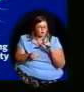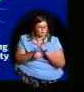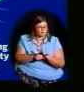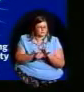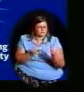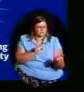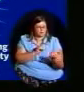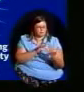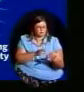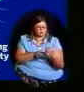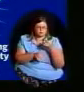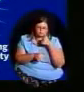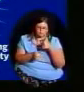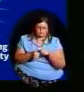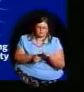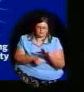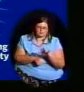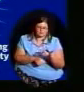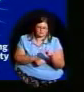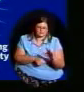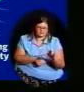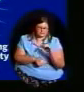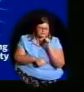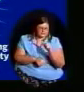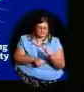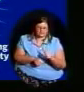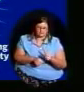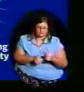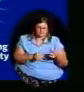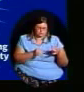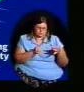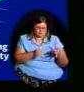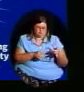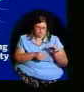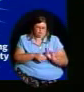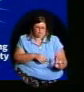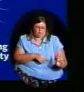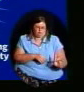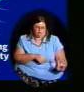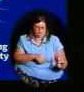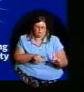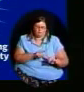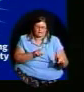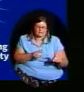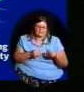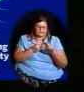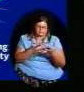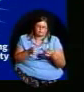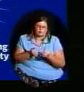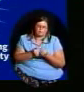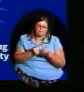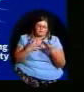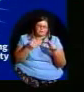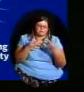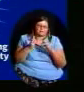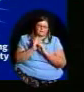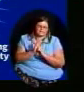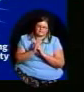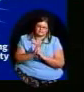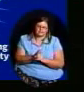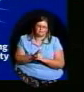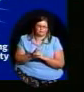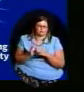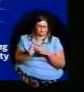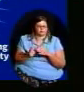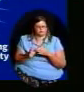the CTC process doesn't leave you hanging out there to dry once you get your data. It provides lots of example programs, policies, and practices that can be implemented